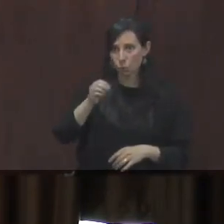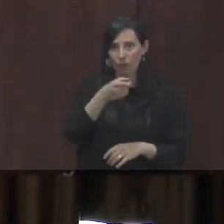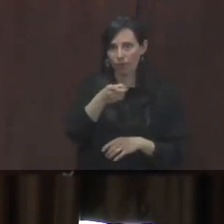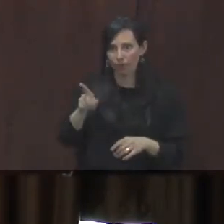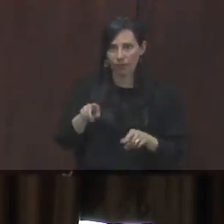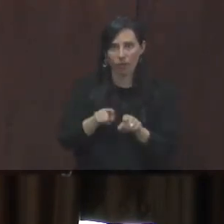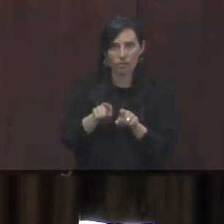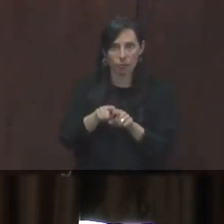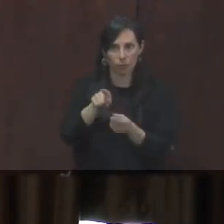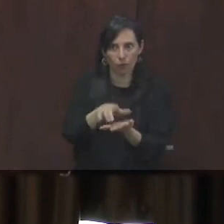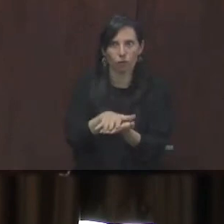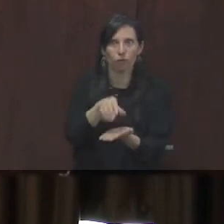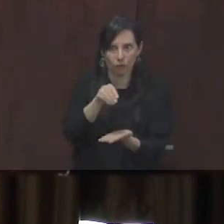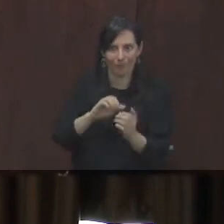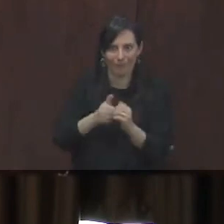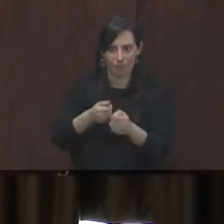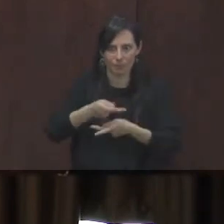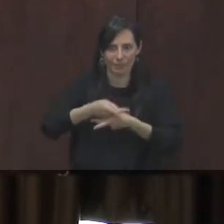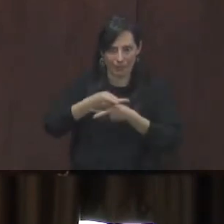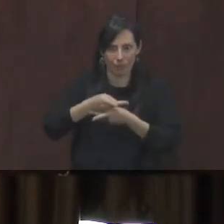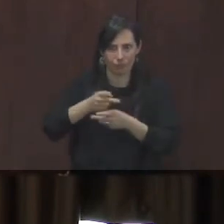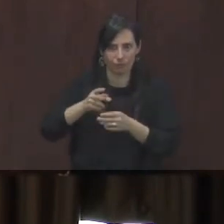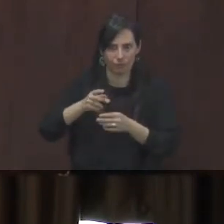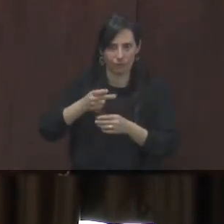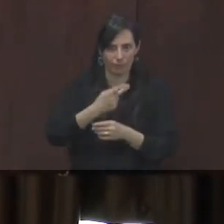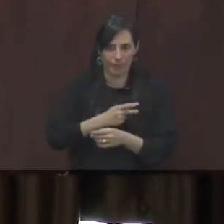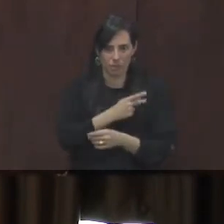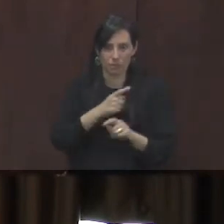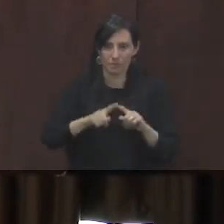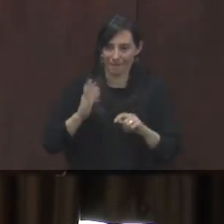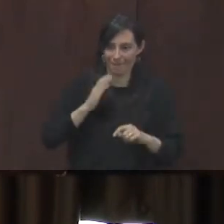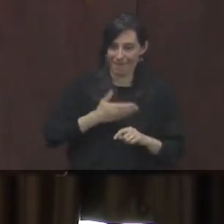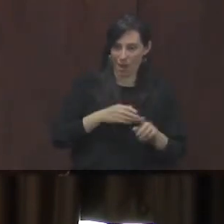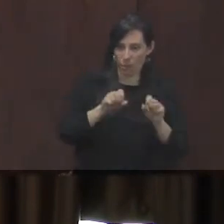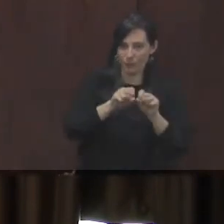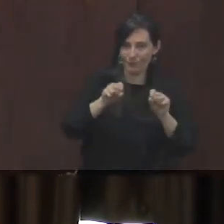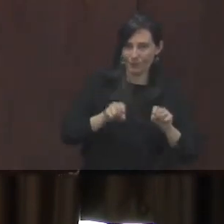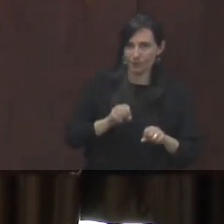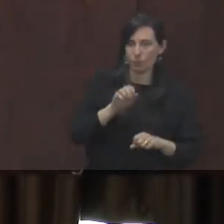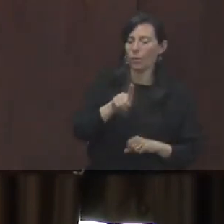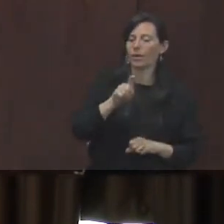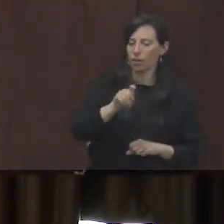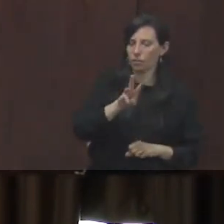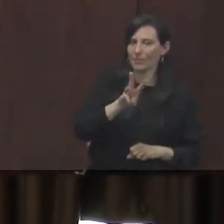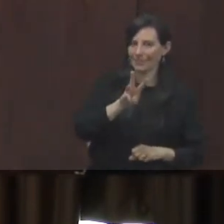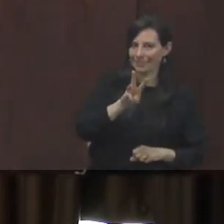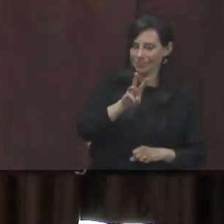their acuity is rising, but total 160 in our system and 130 in Asheville.